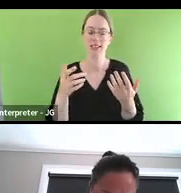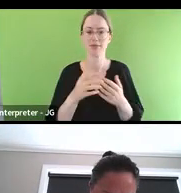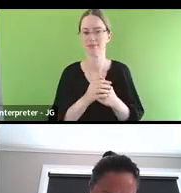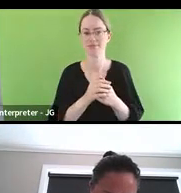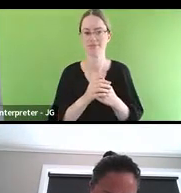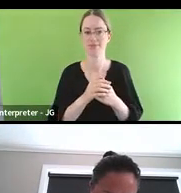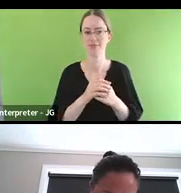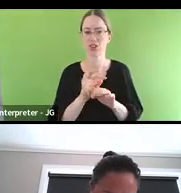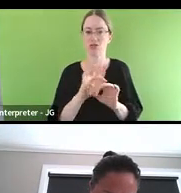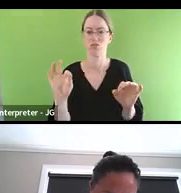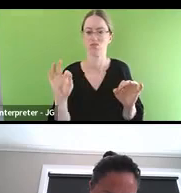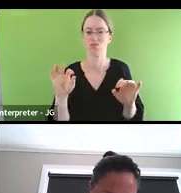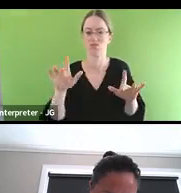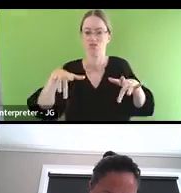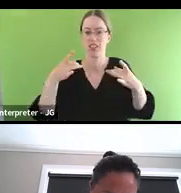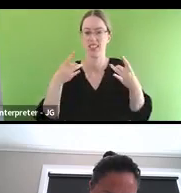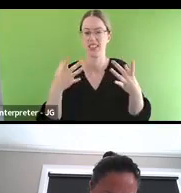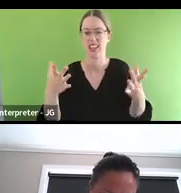even started.